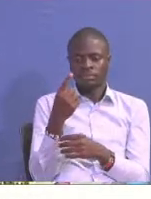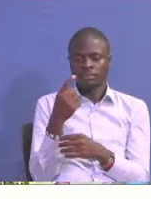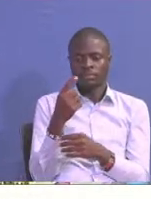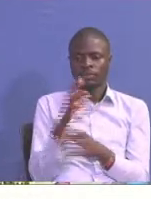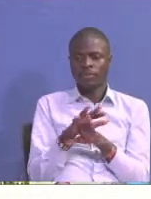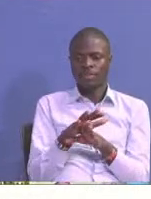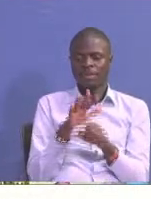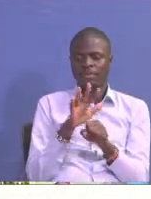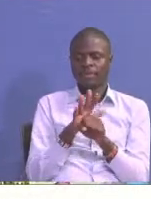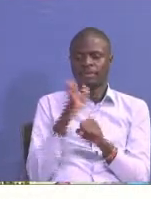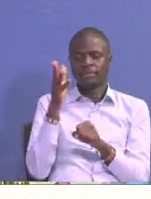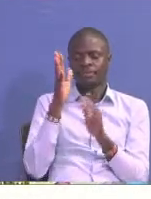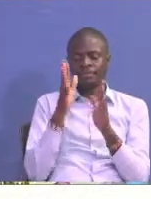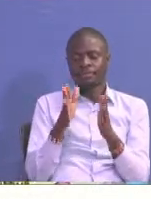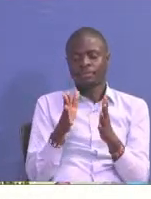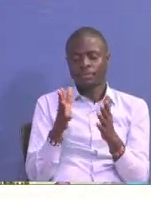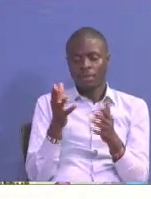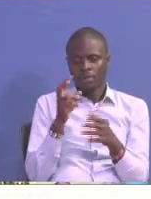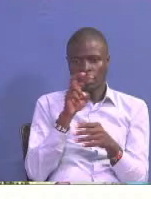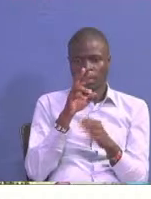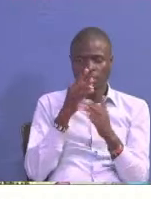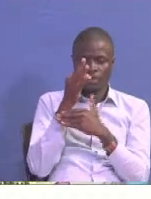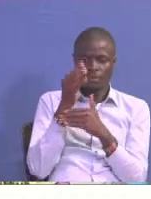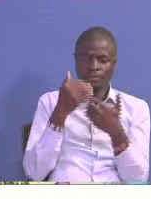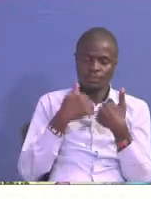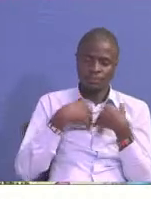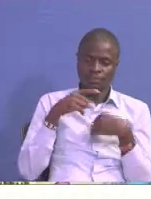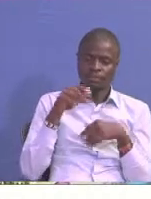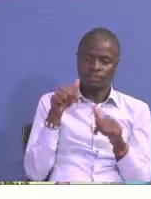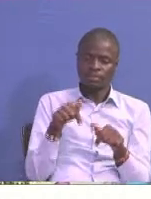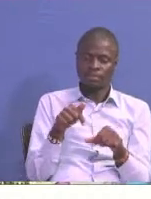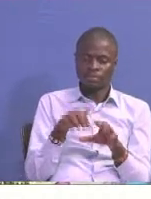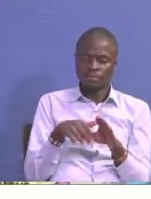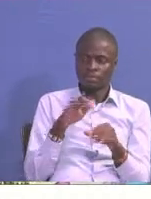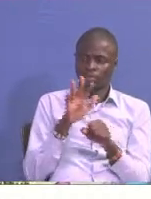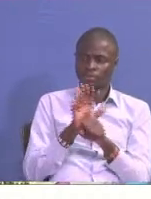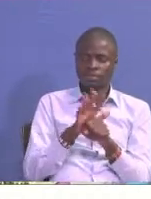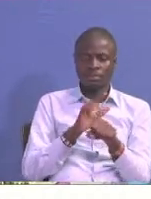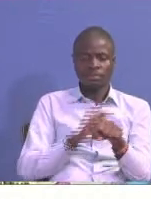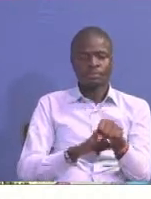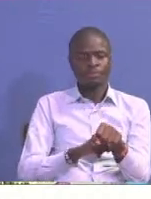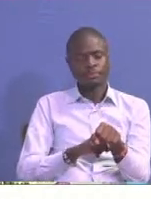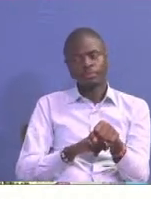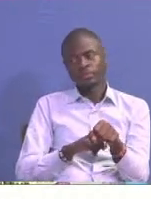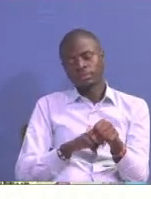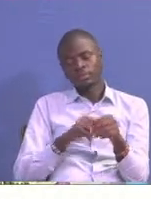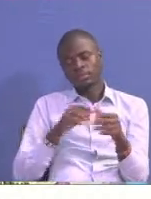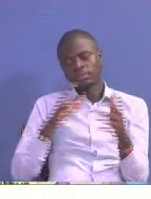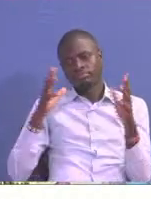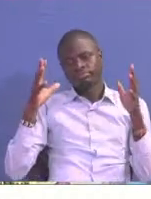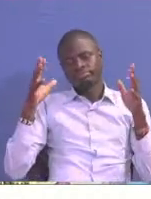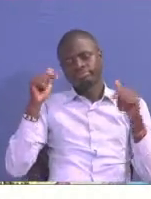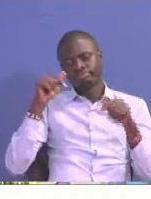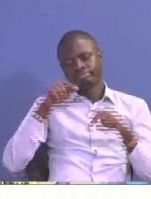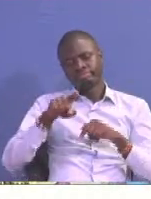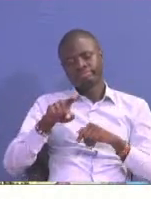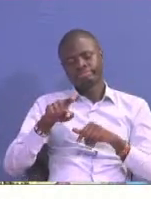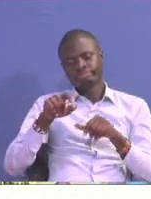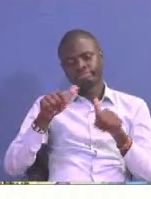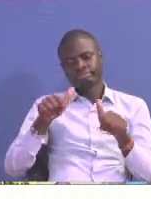lectures that we are having. We look forward to having you here in the subsequent ones. May we please clap for them as